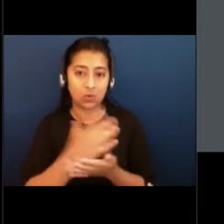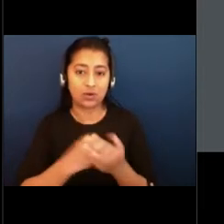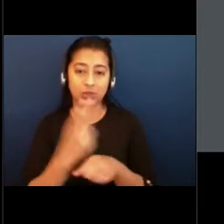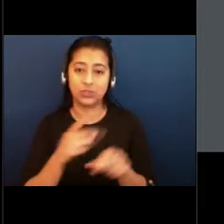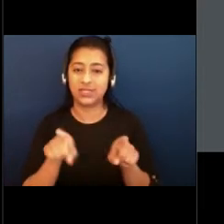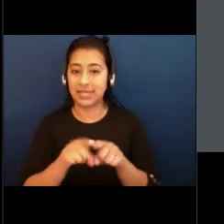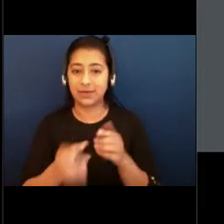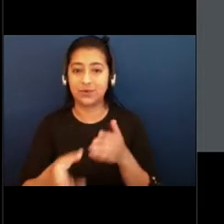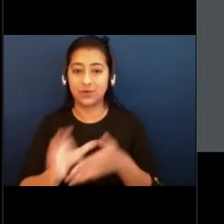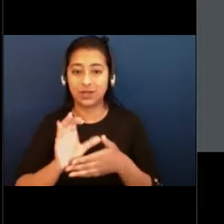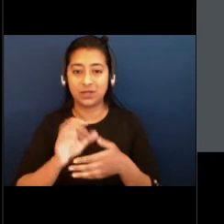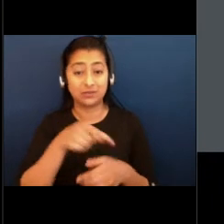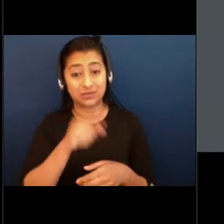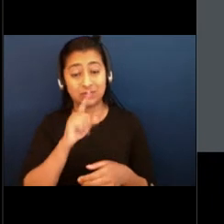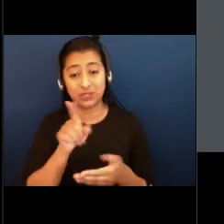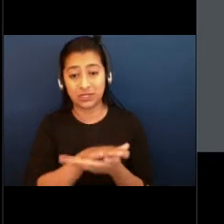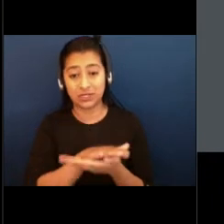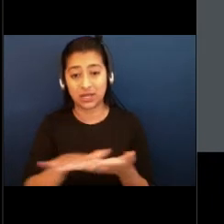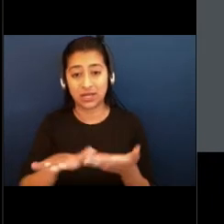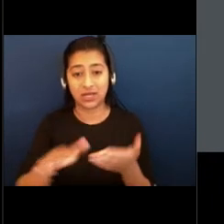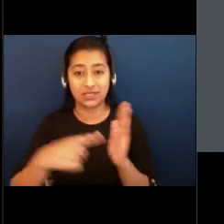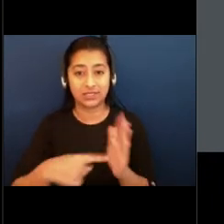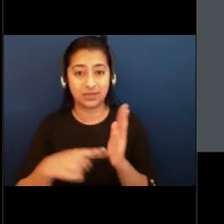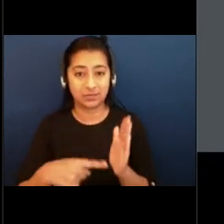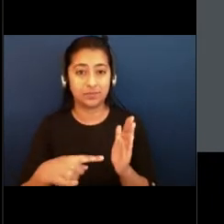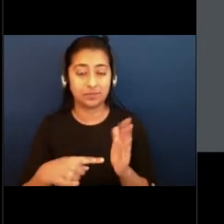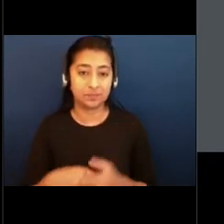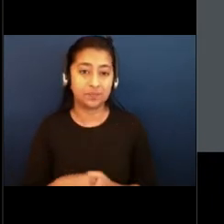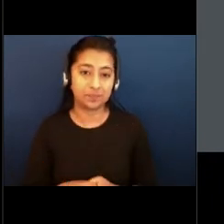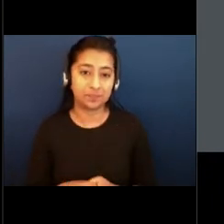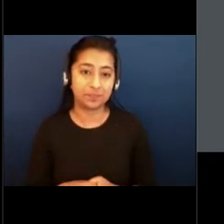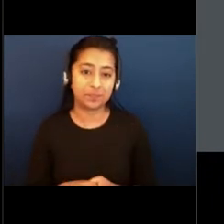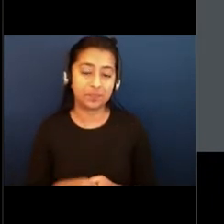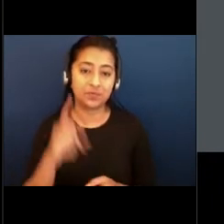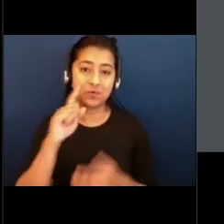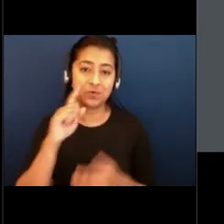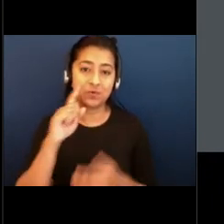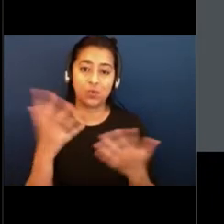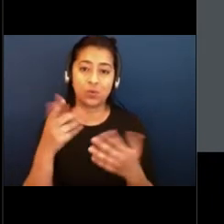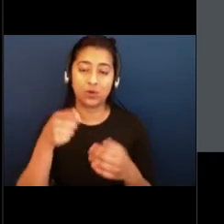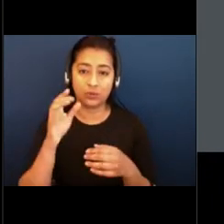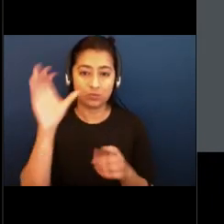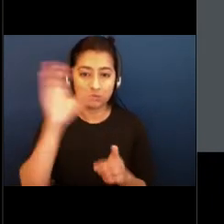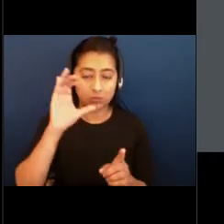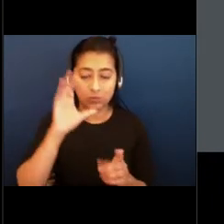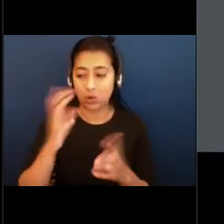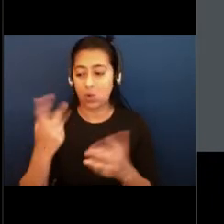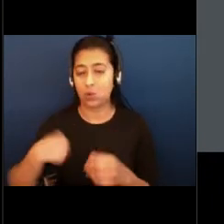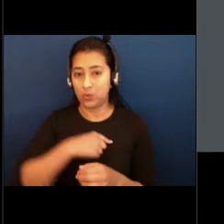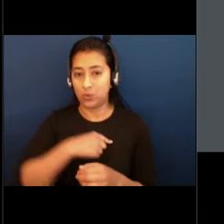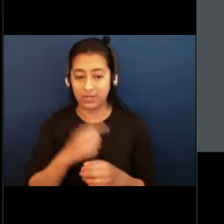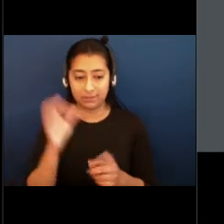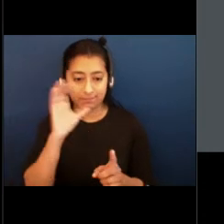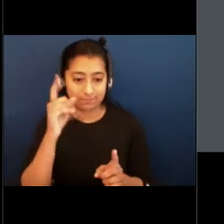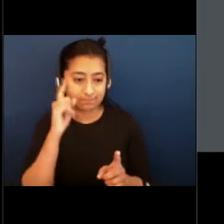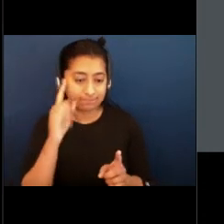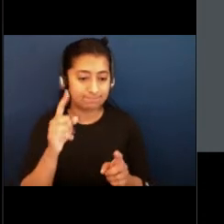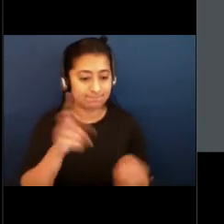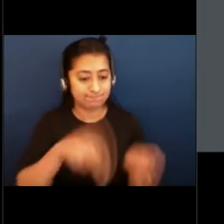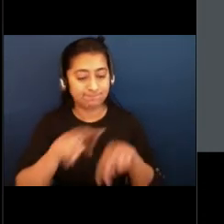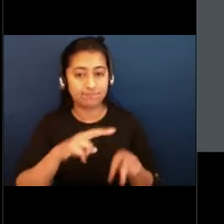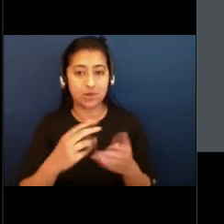nice example or exemplar of what you would look for, what we would look for in an overview of a corpus